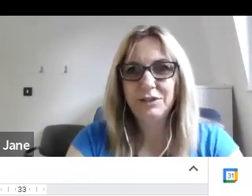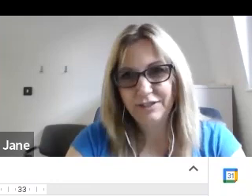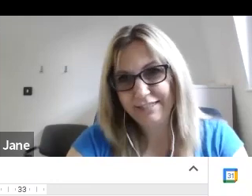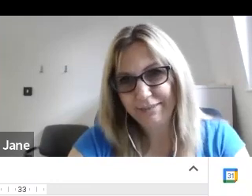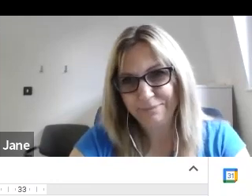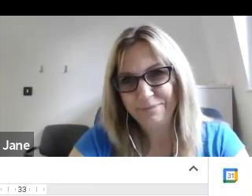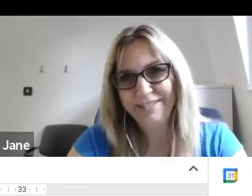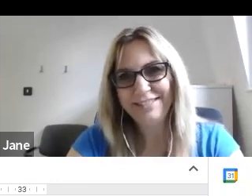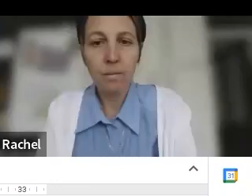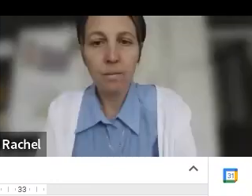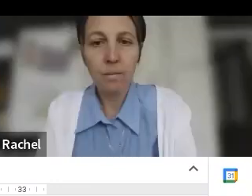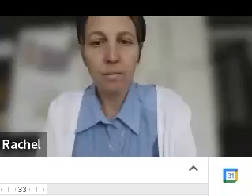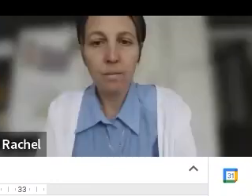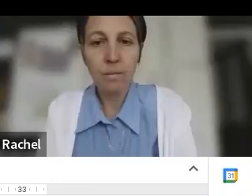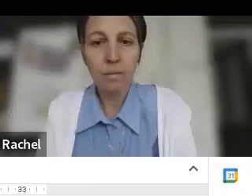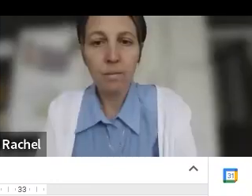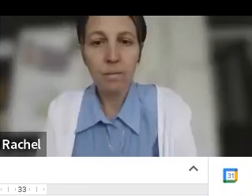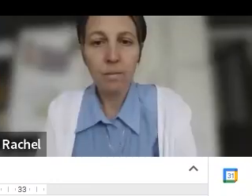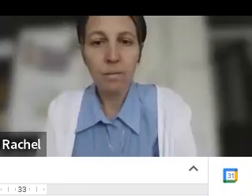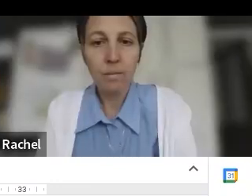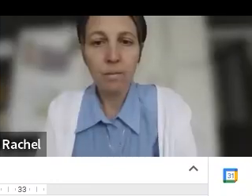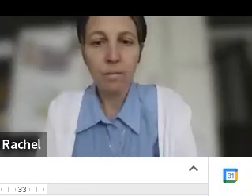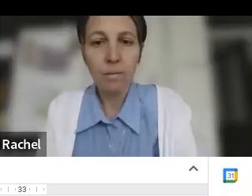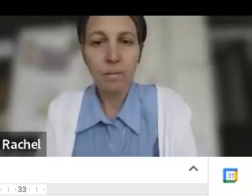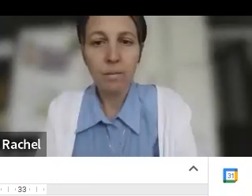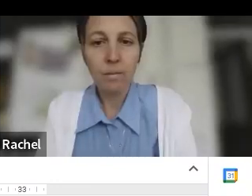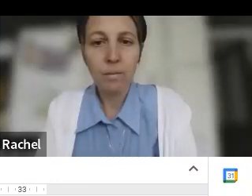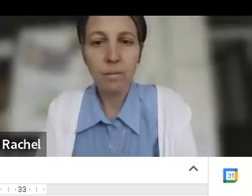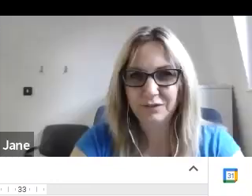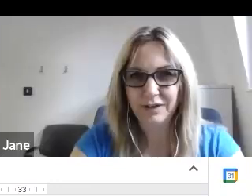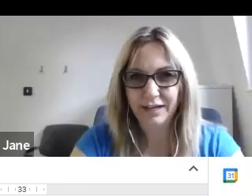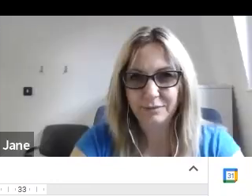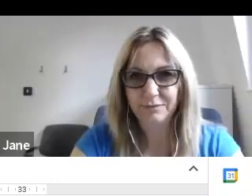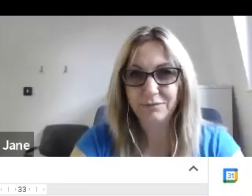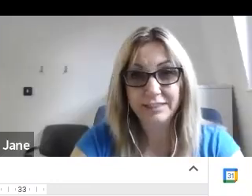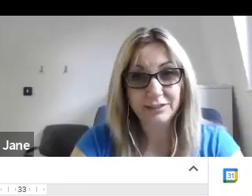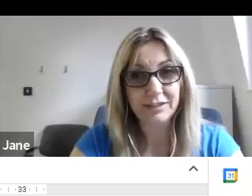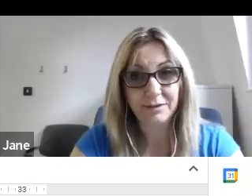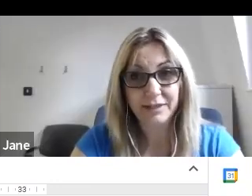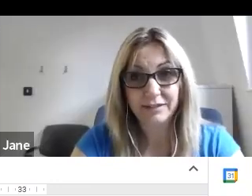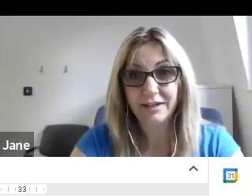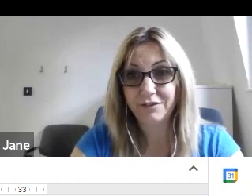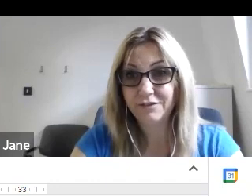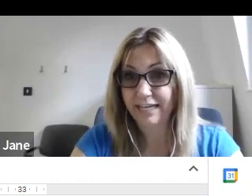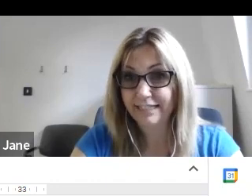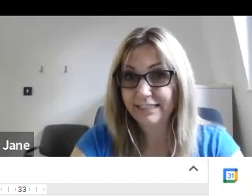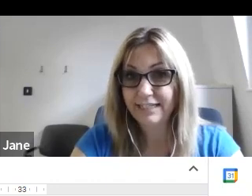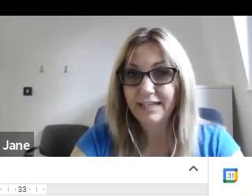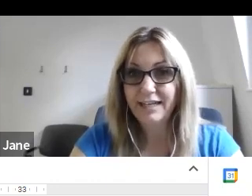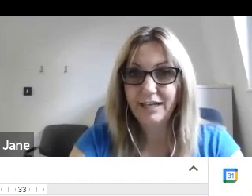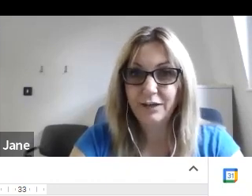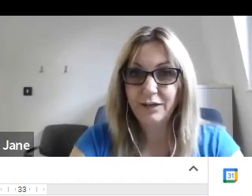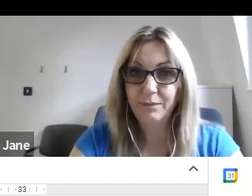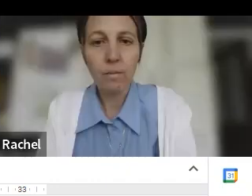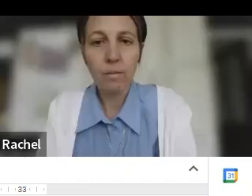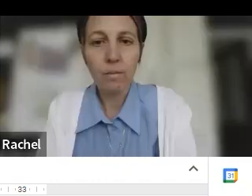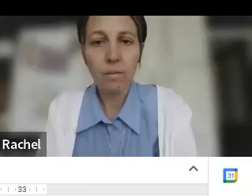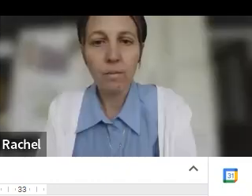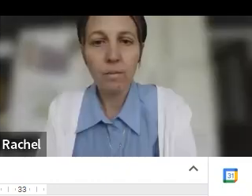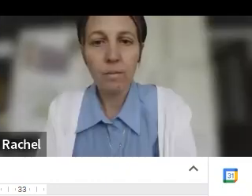So how do we do this? So again, it's a person-centred approach to physical and mental health needs,